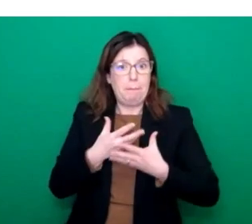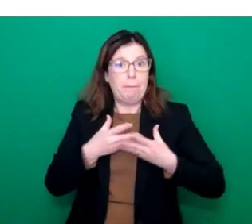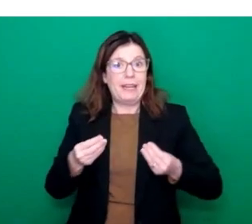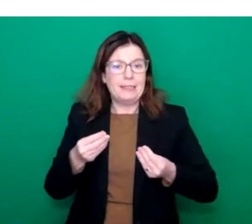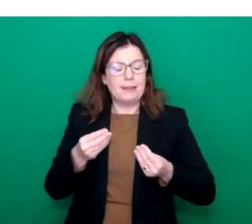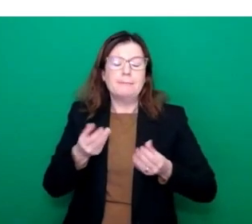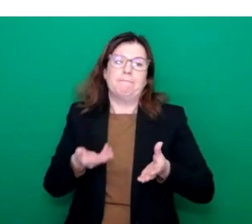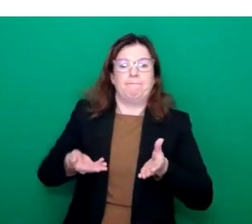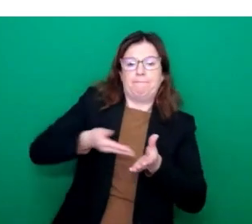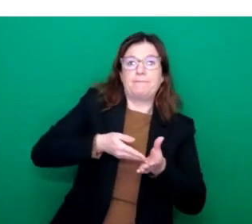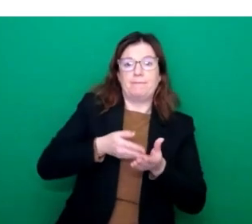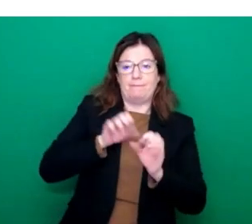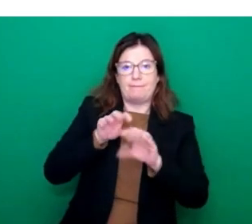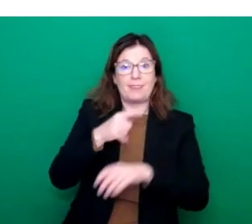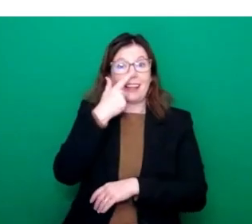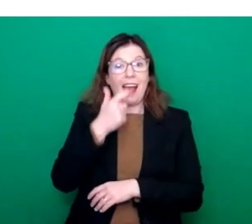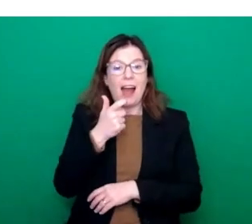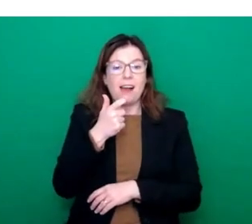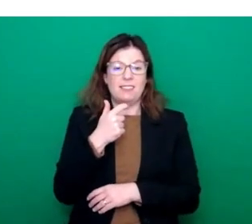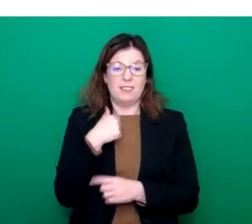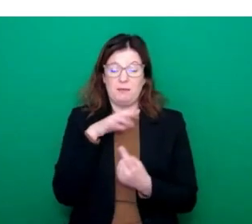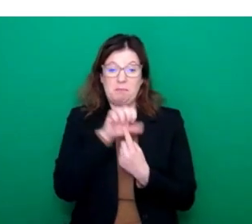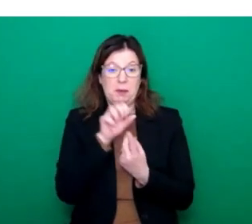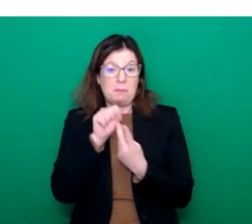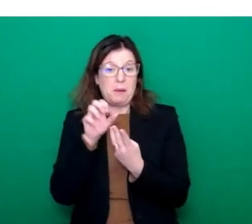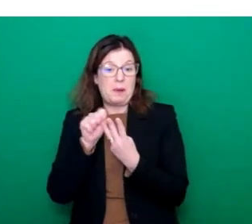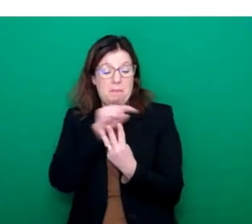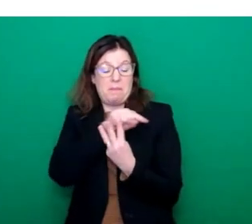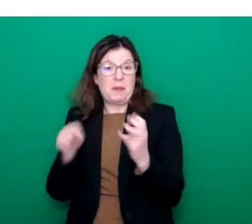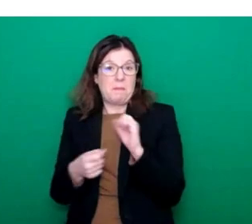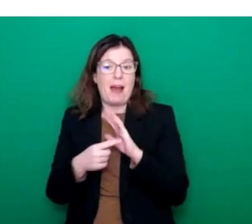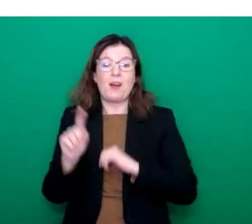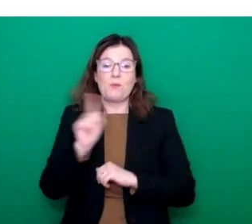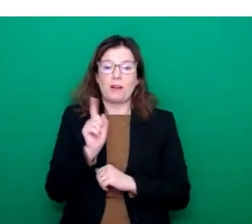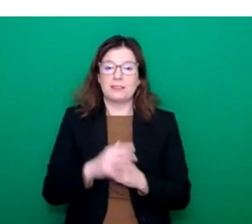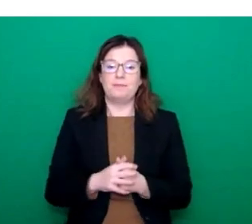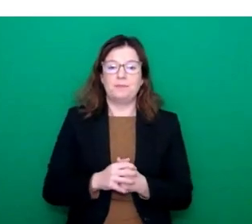offer them. And some of the key themes were about exploring